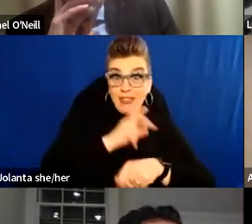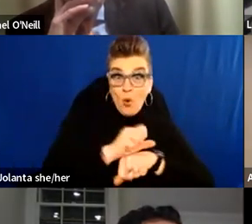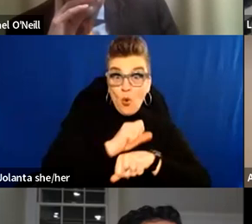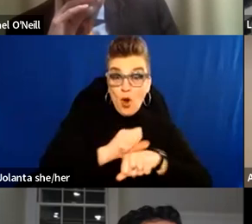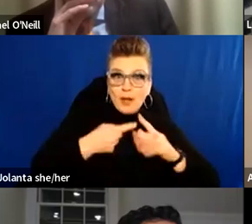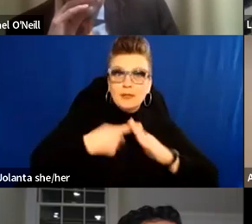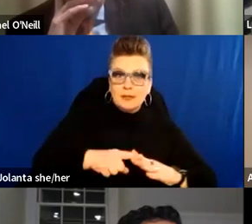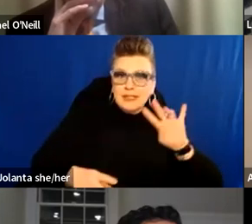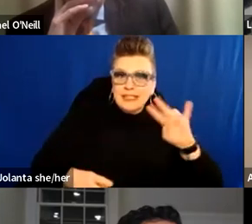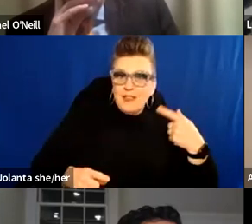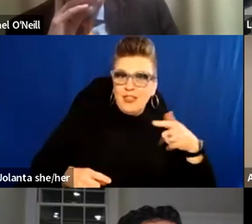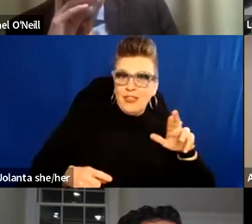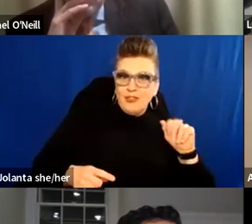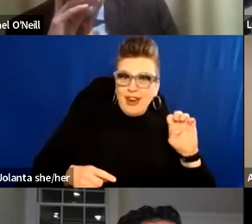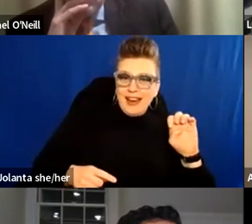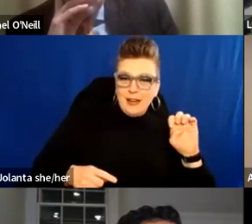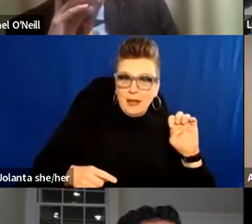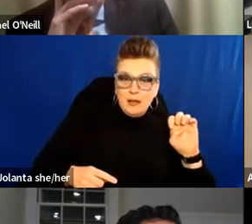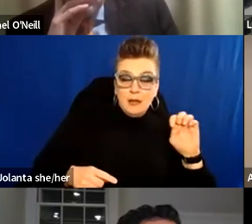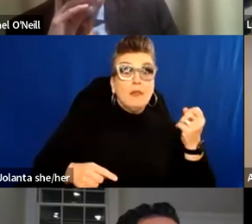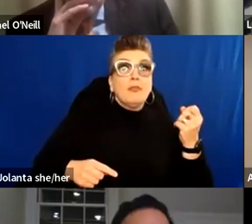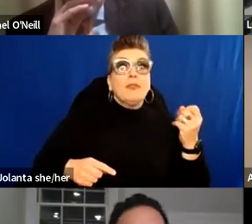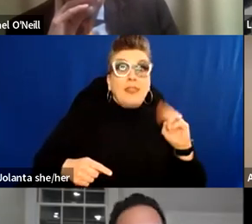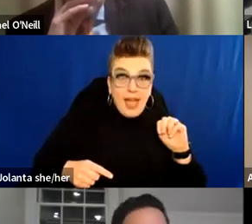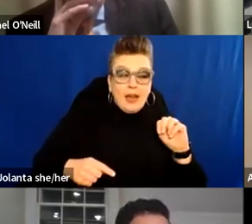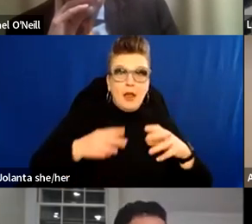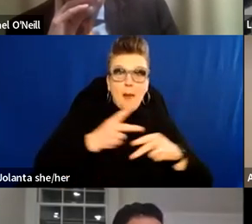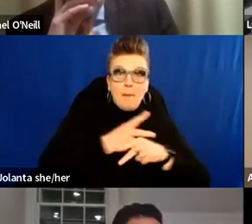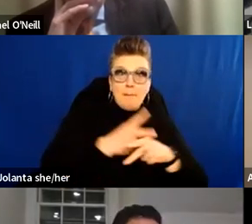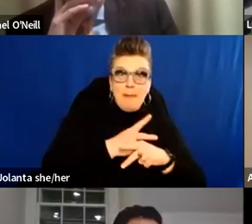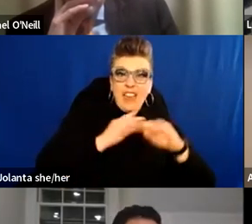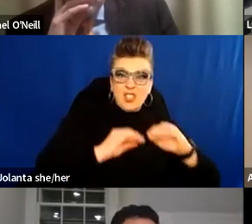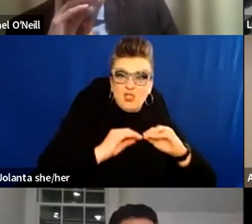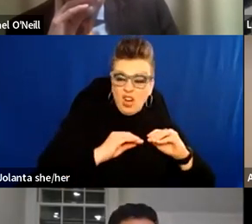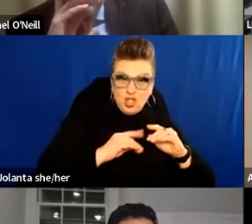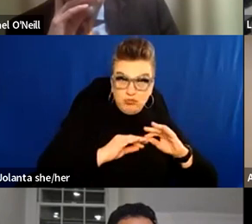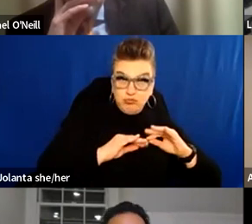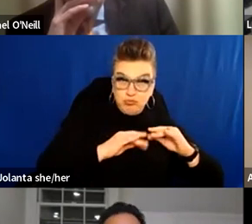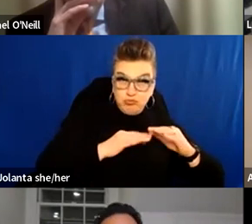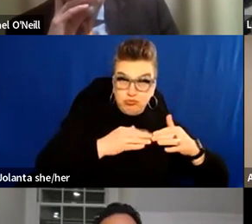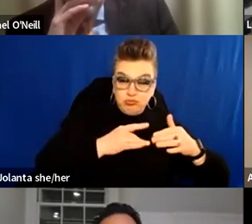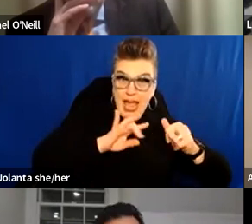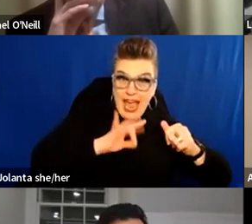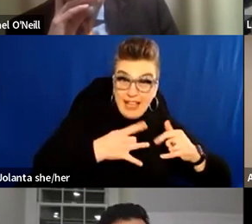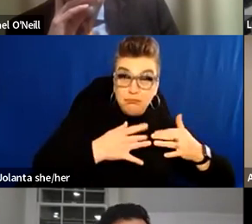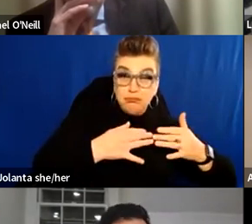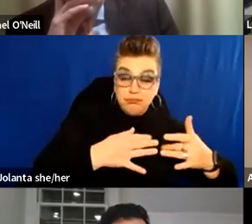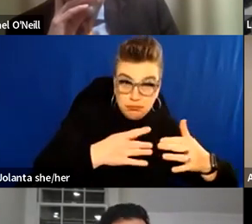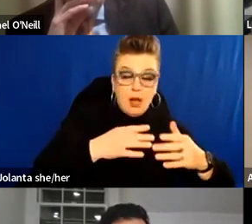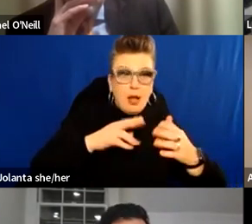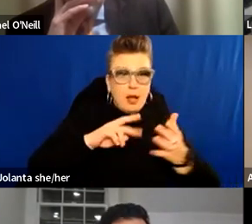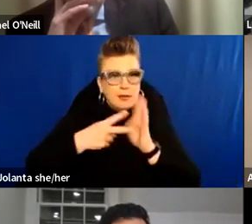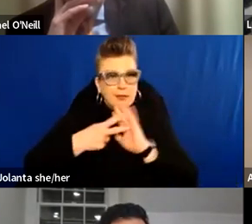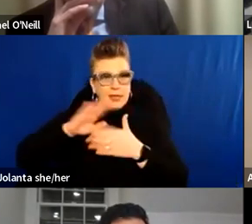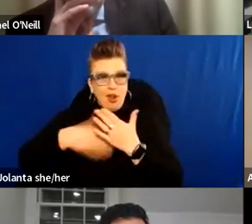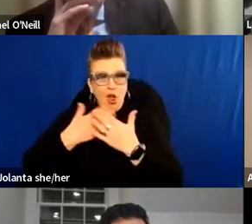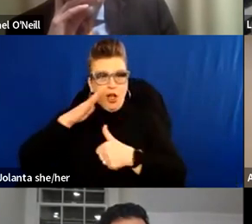can begin the process of accelerating um math instruction in seventh and eighth grade so that all of our seniors are able to take